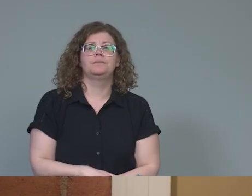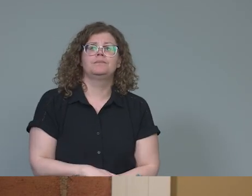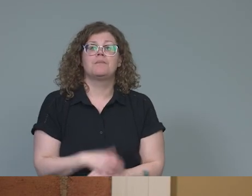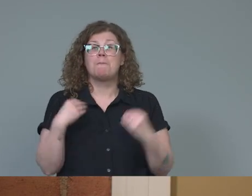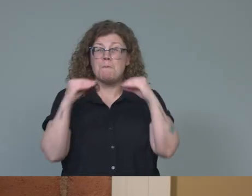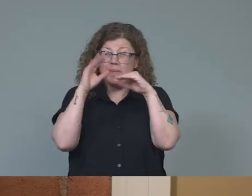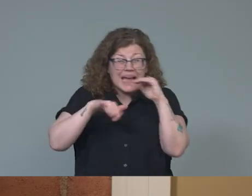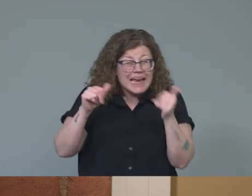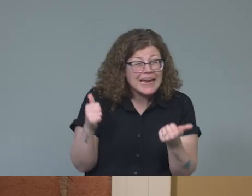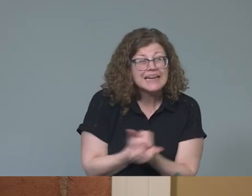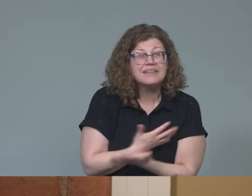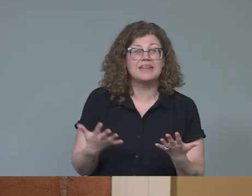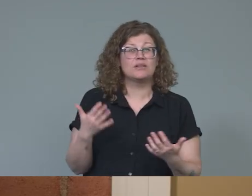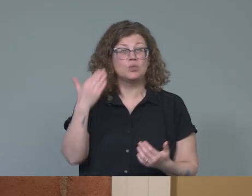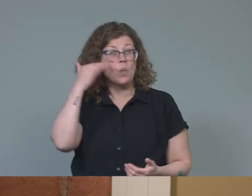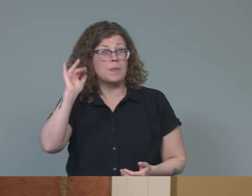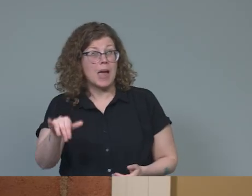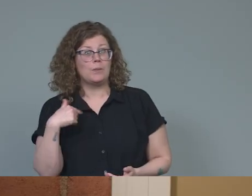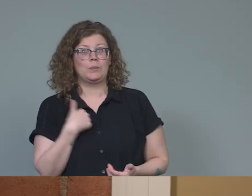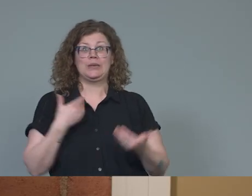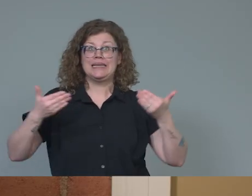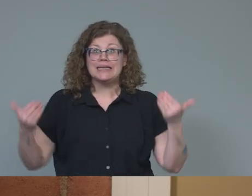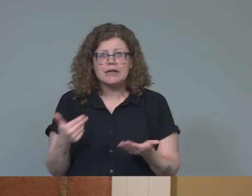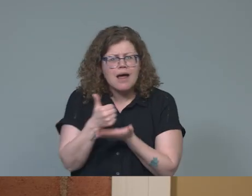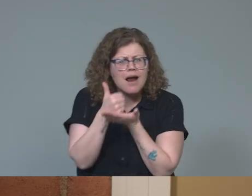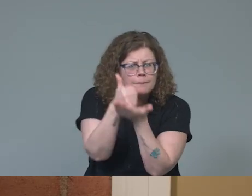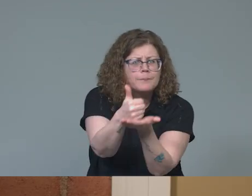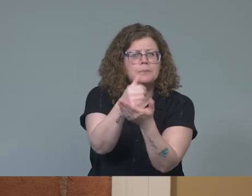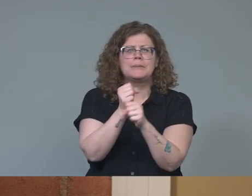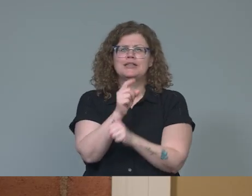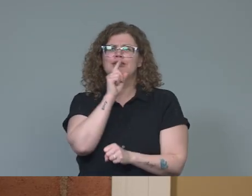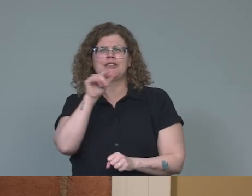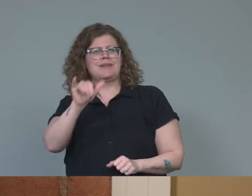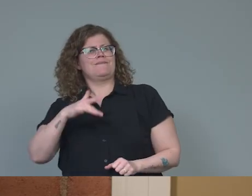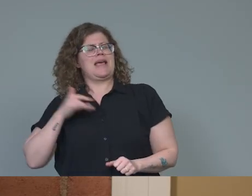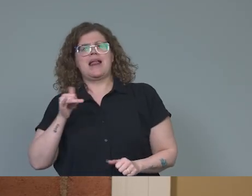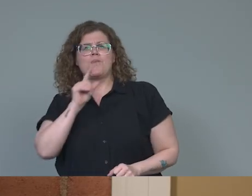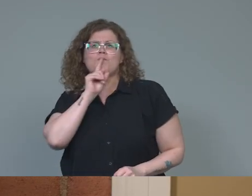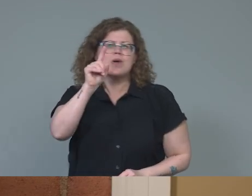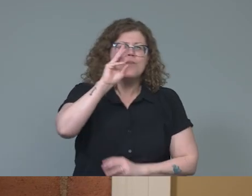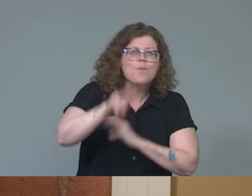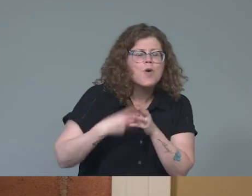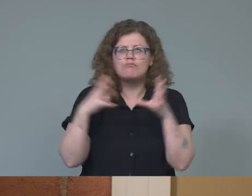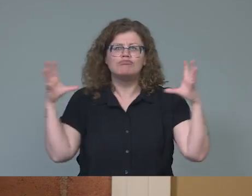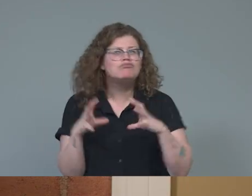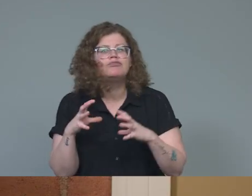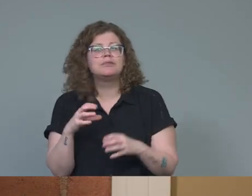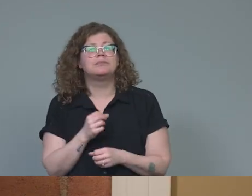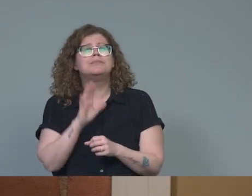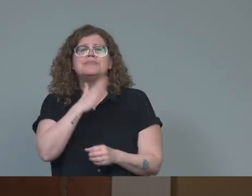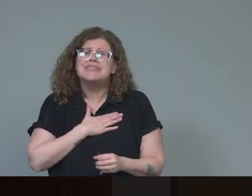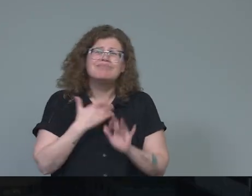help you realize your public art projects and to support you in every step along the way. Thanks for being here with us. It's been a really fun